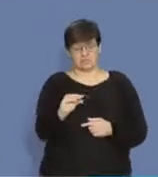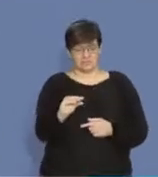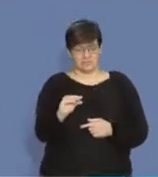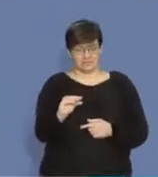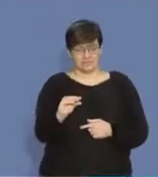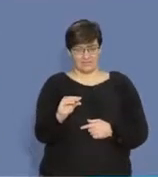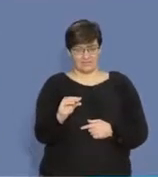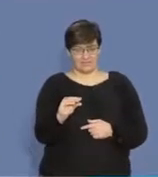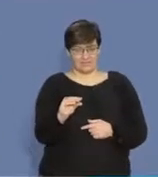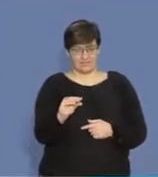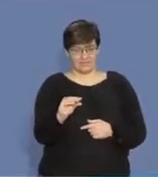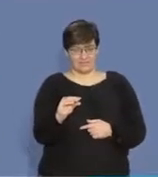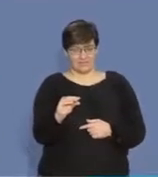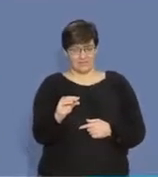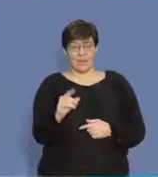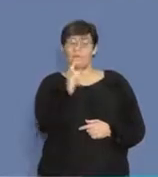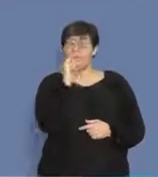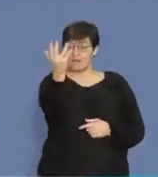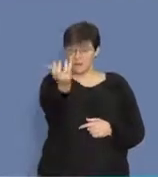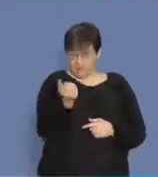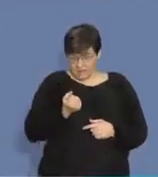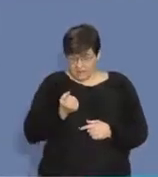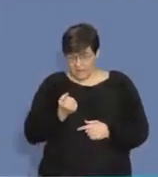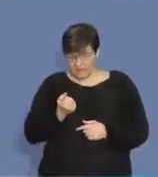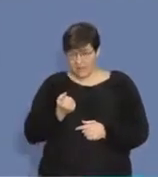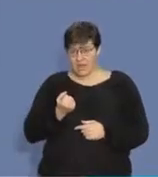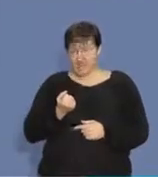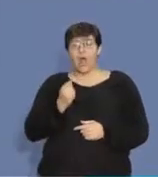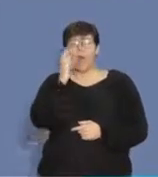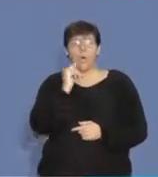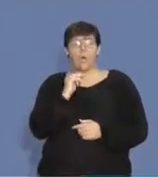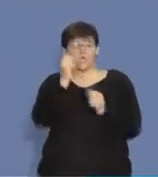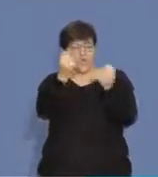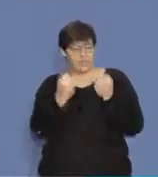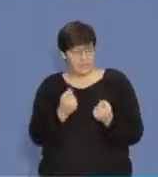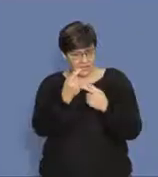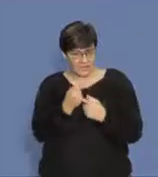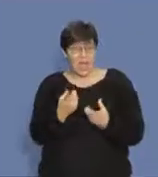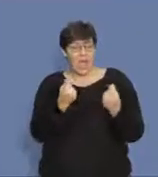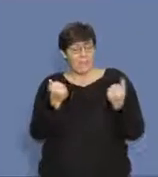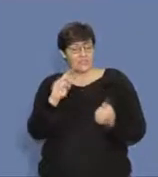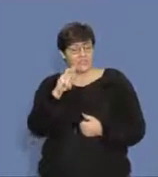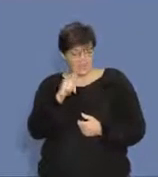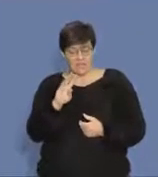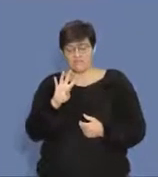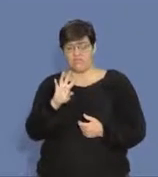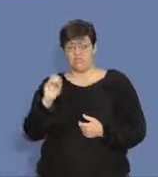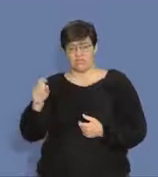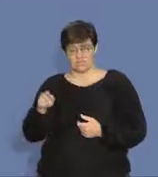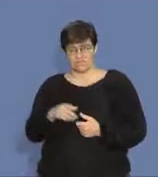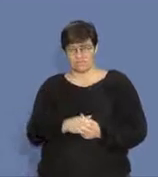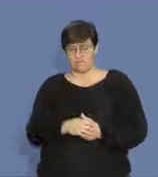that was collected on old ovens that were sold amounted to 400. So clearly you can